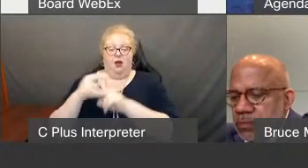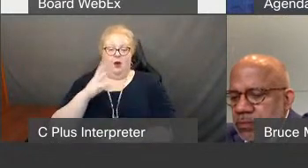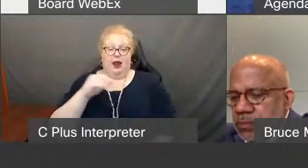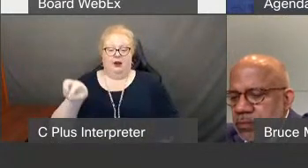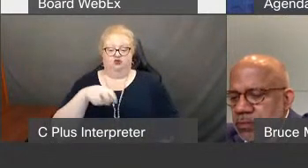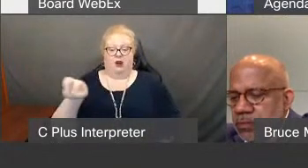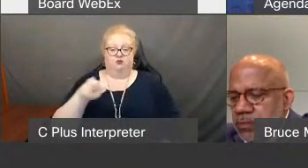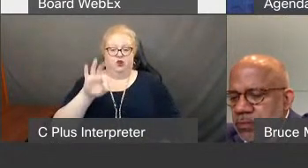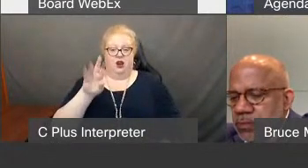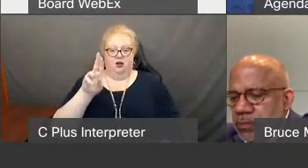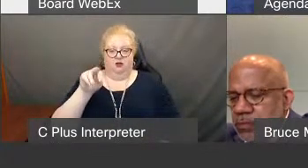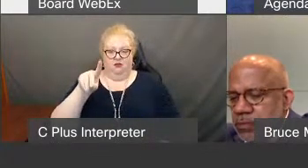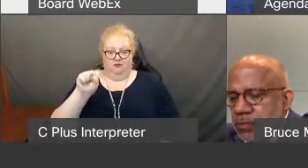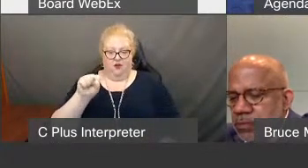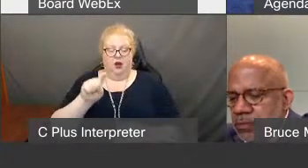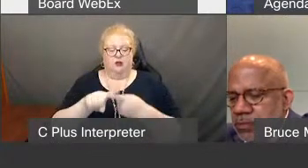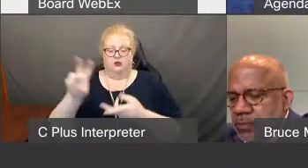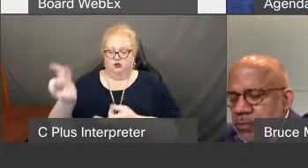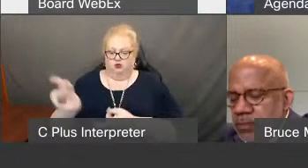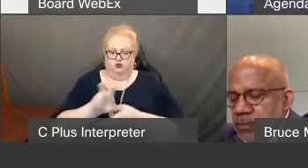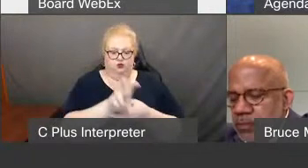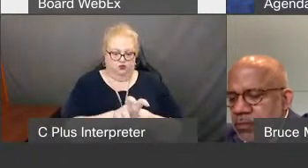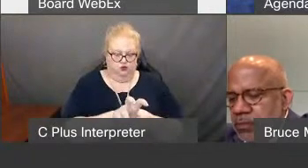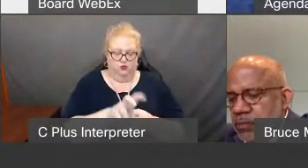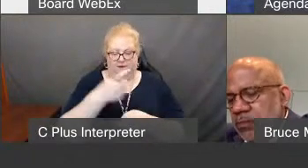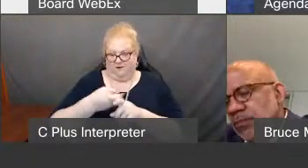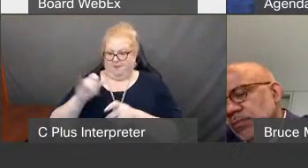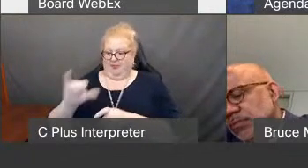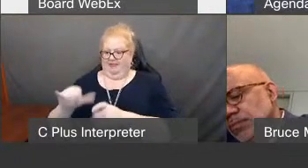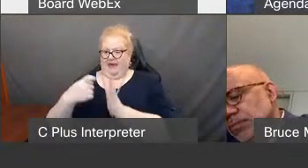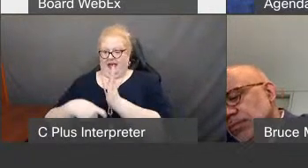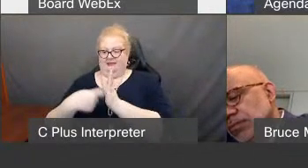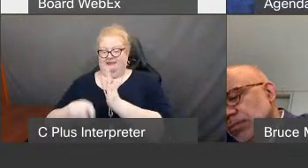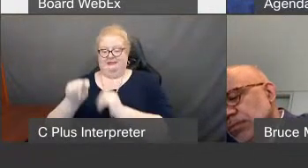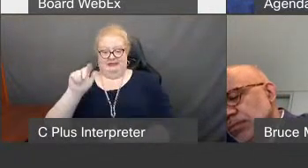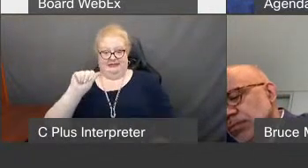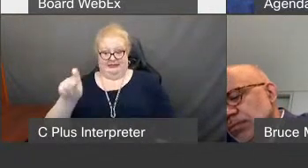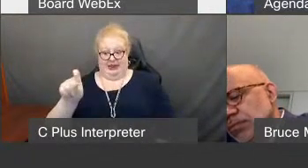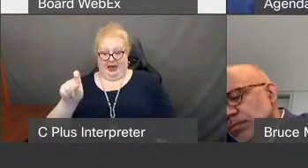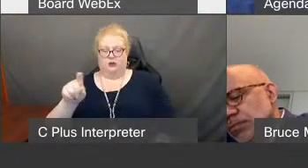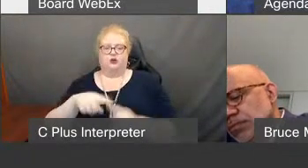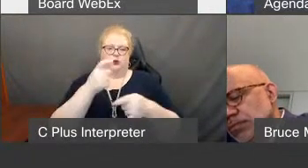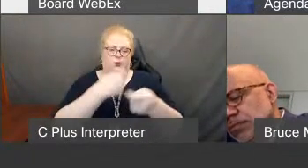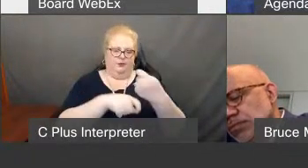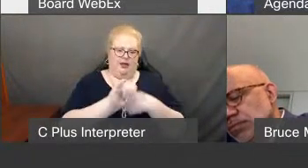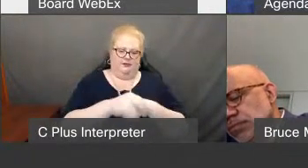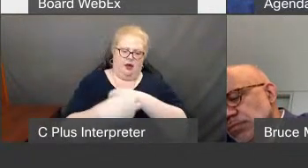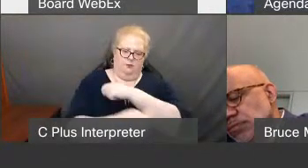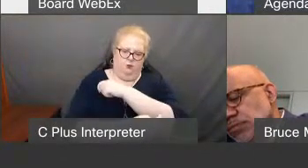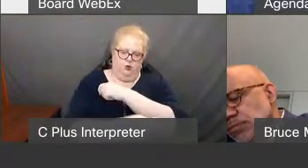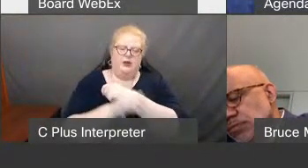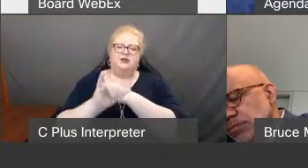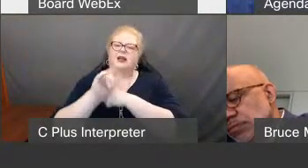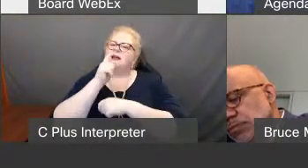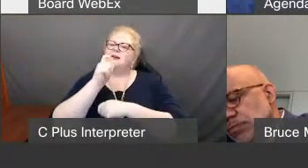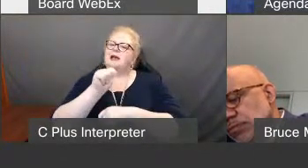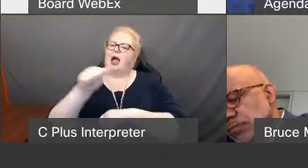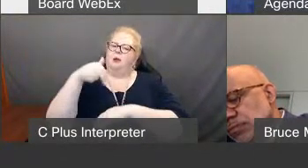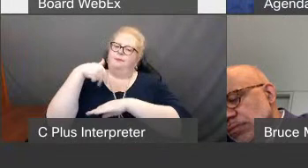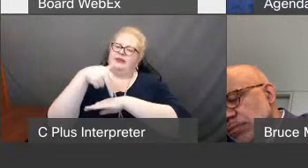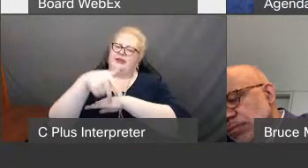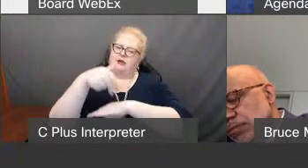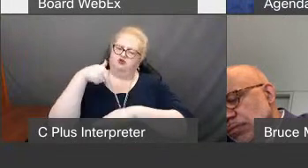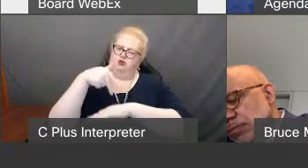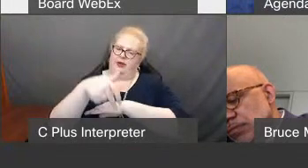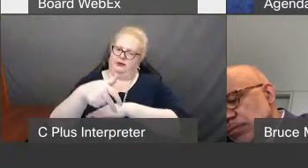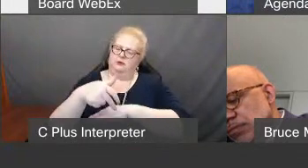we get from that tax to replace that bridge with a pedestrian bridge.